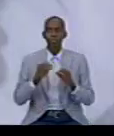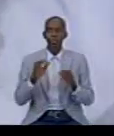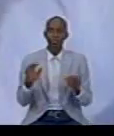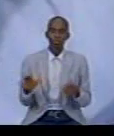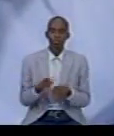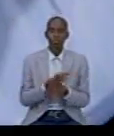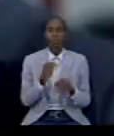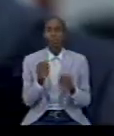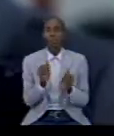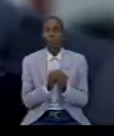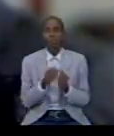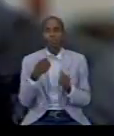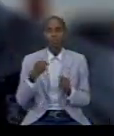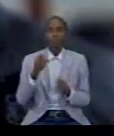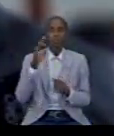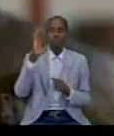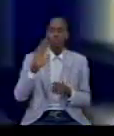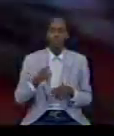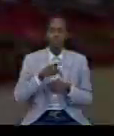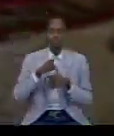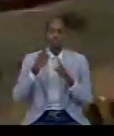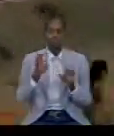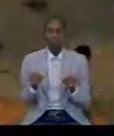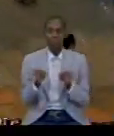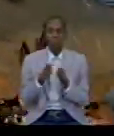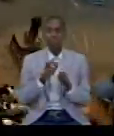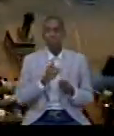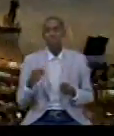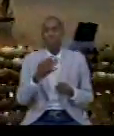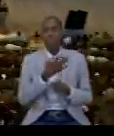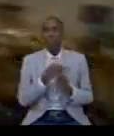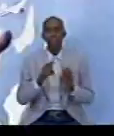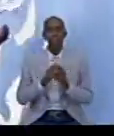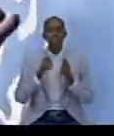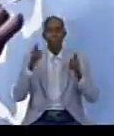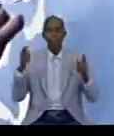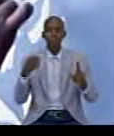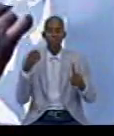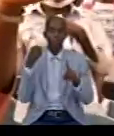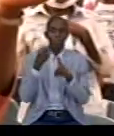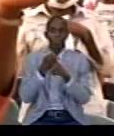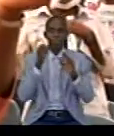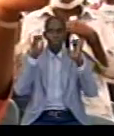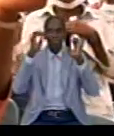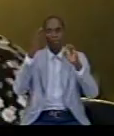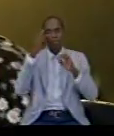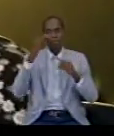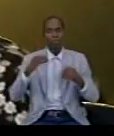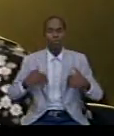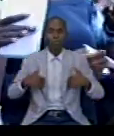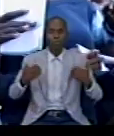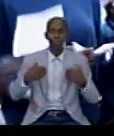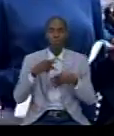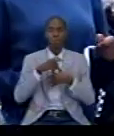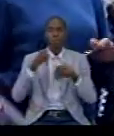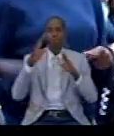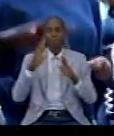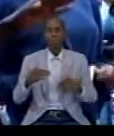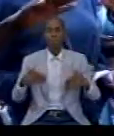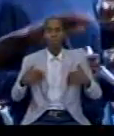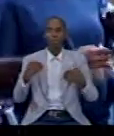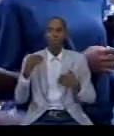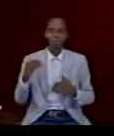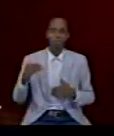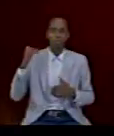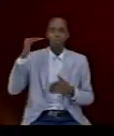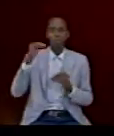Spirit-Filled Ministers and Professionals Conference. Super Scintillating Impact Academy for youths, young professionals, and young adults.